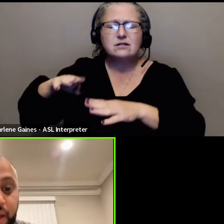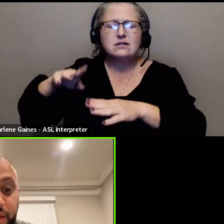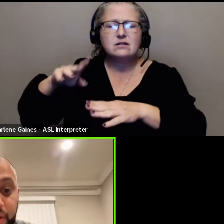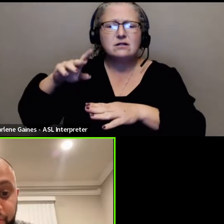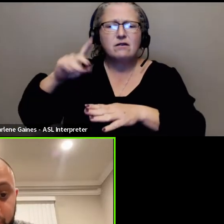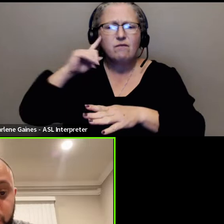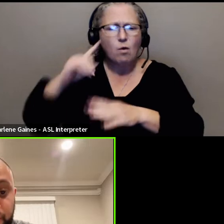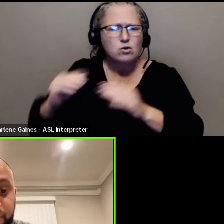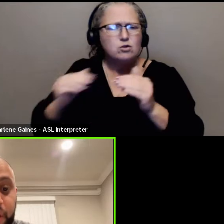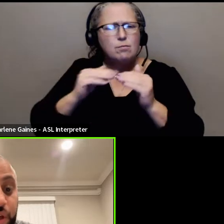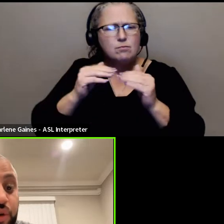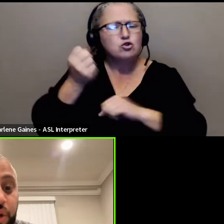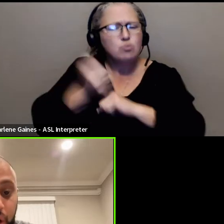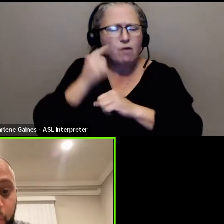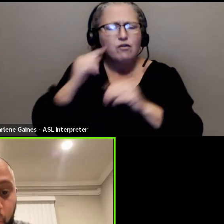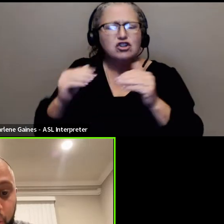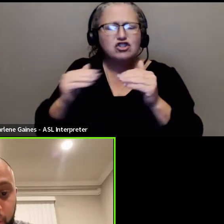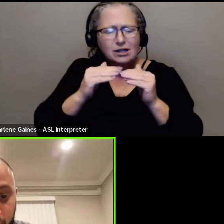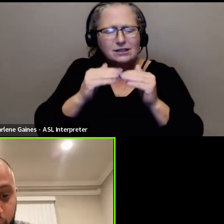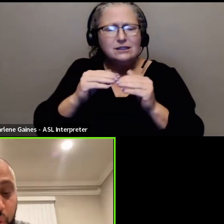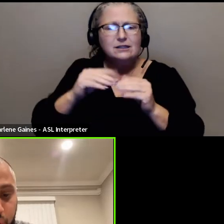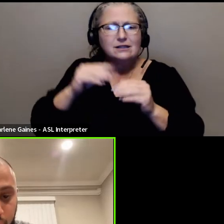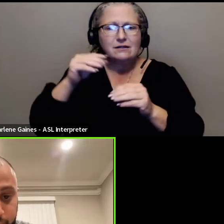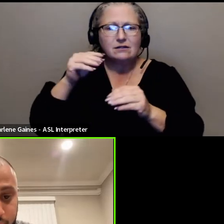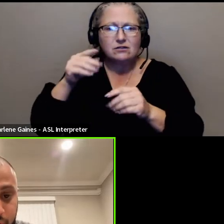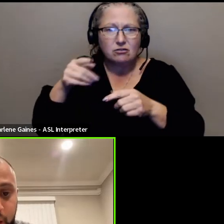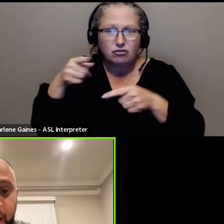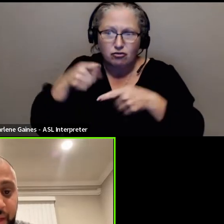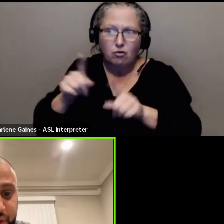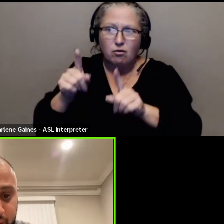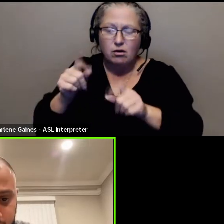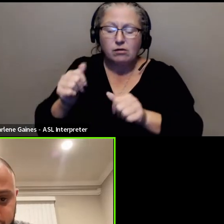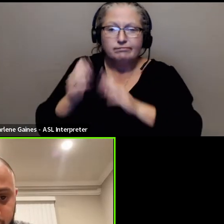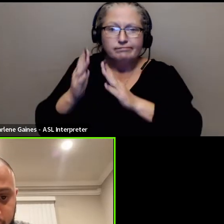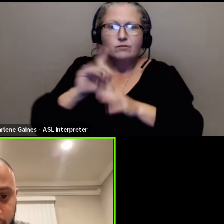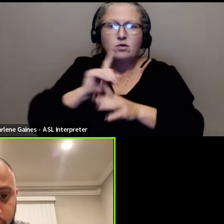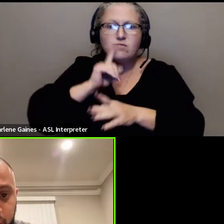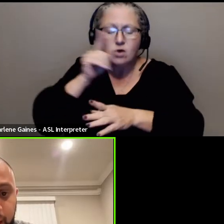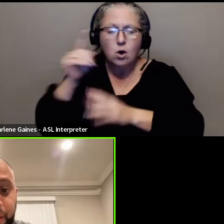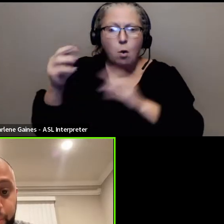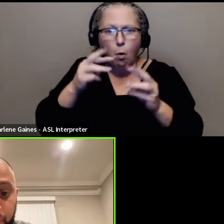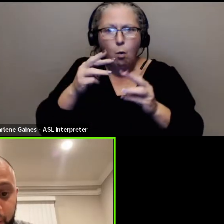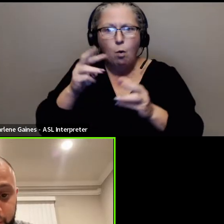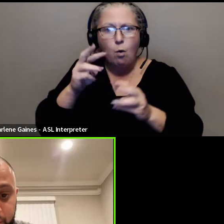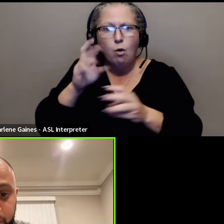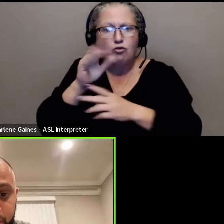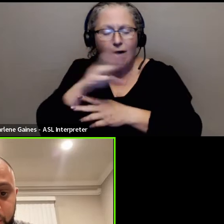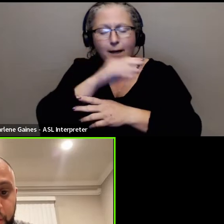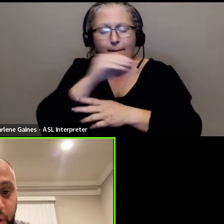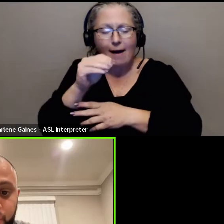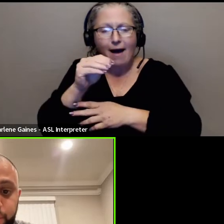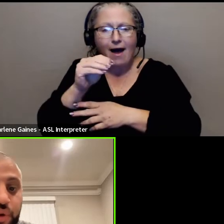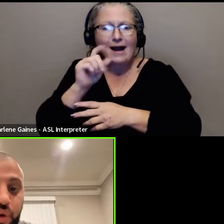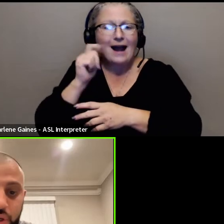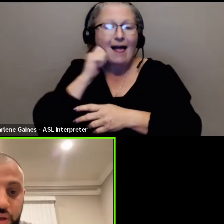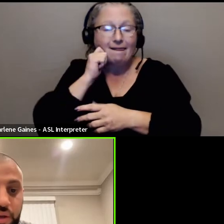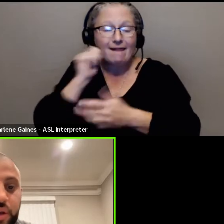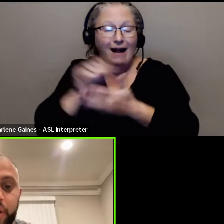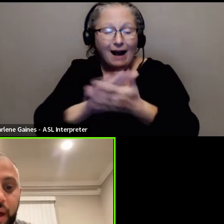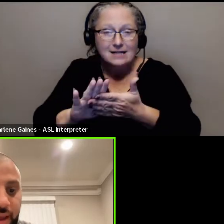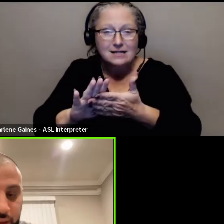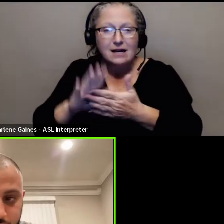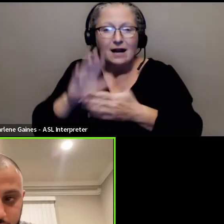justice in the face of clear-cut war crimes, ethnic cleansing, and apartheid. Not